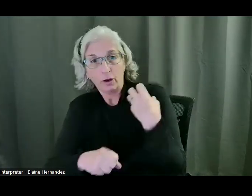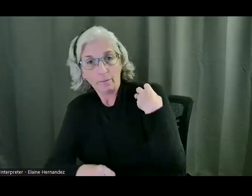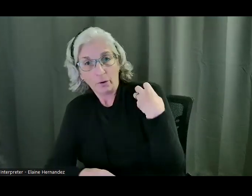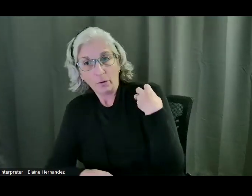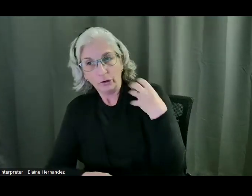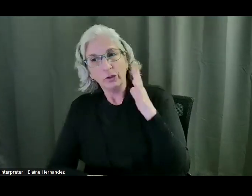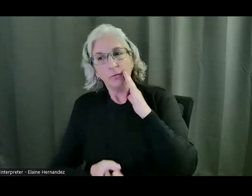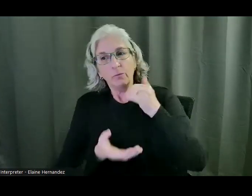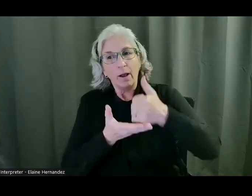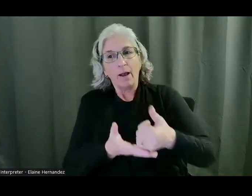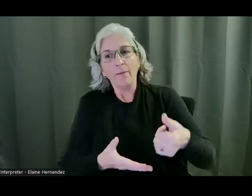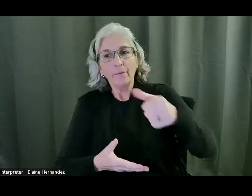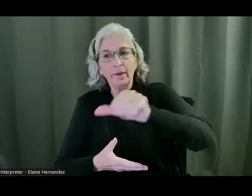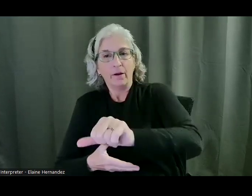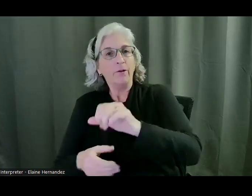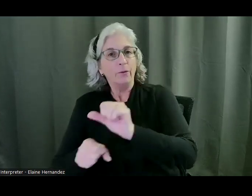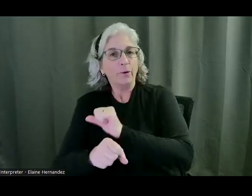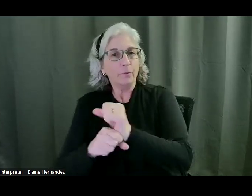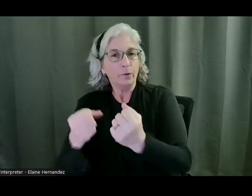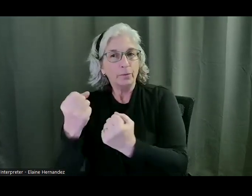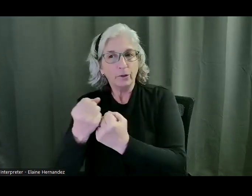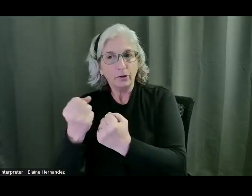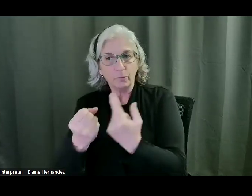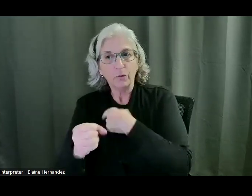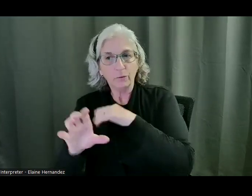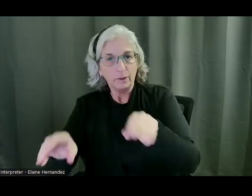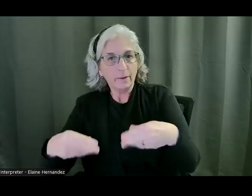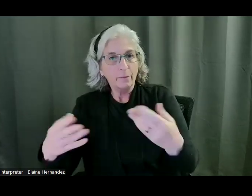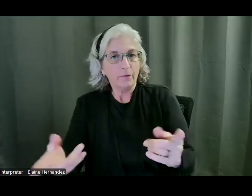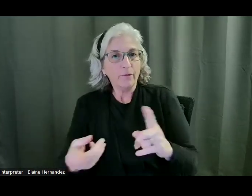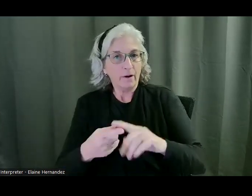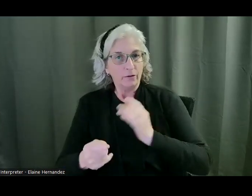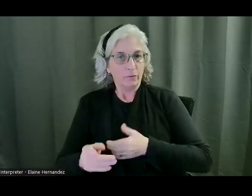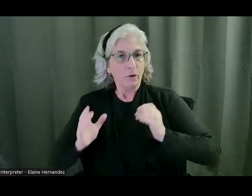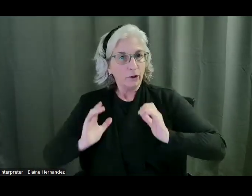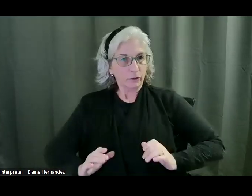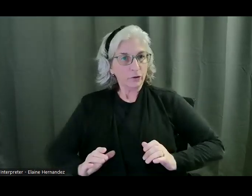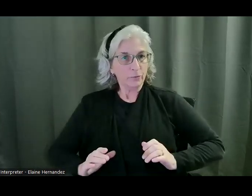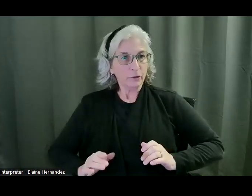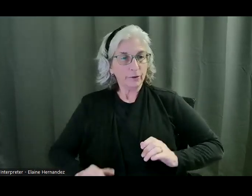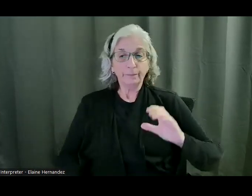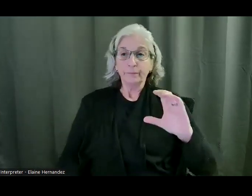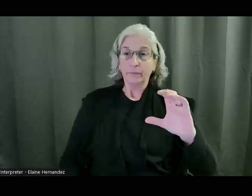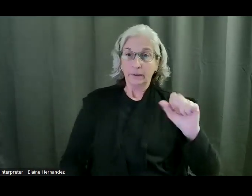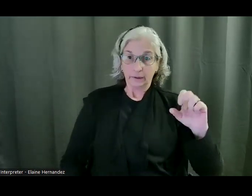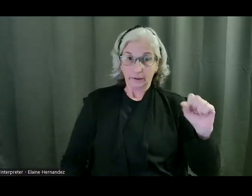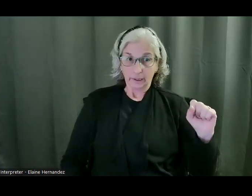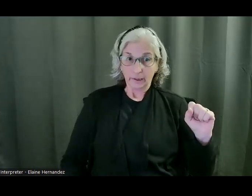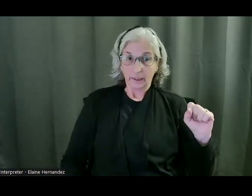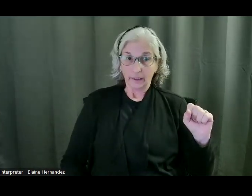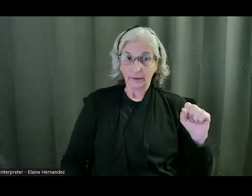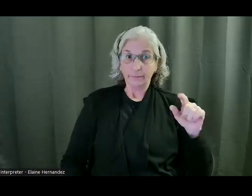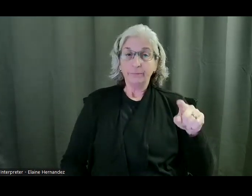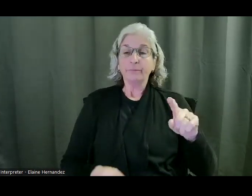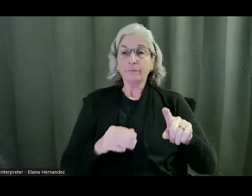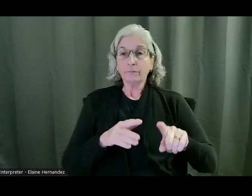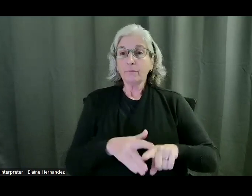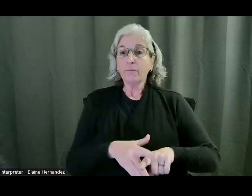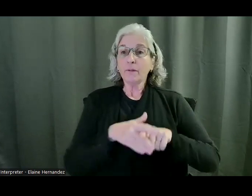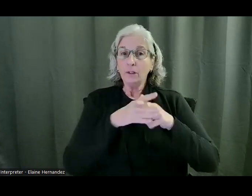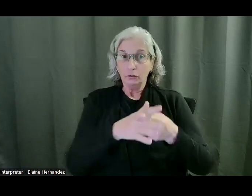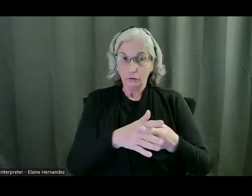of employment supports that we can provide our consumers. Um, CSS initially started